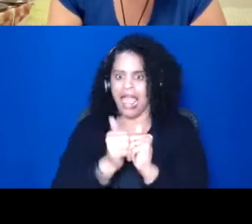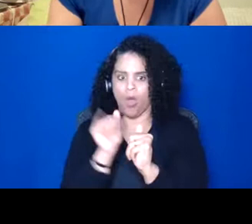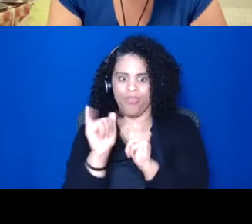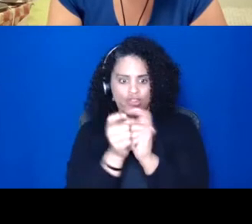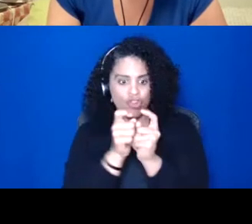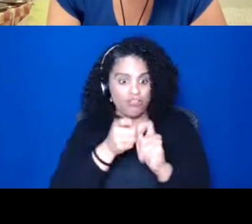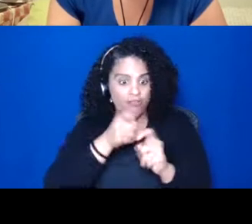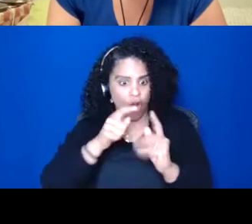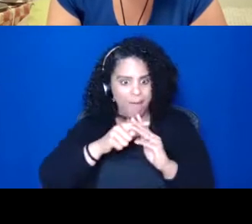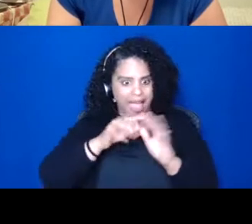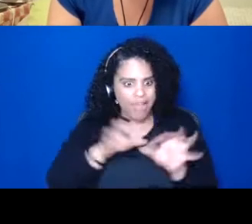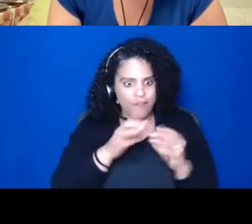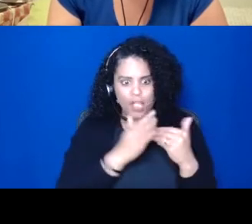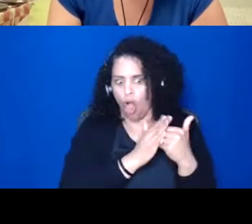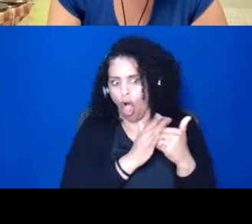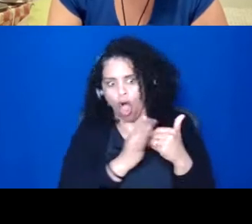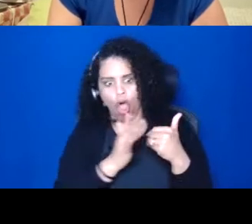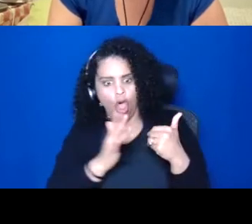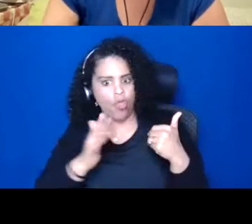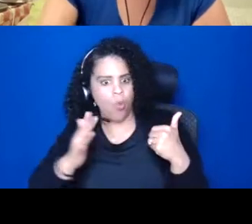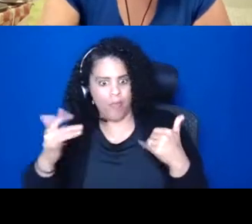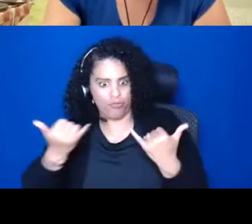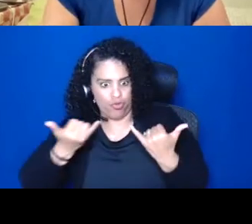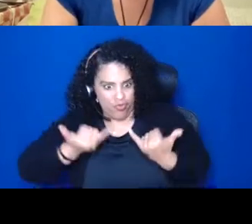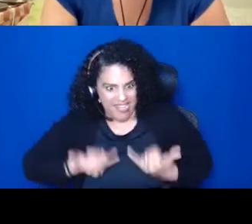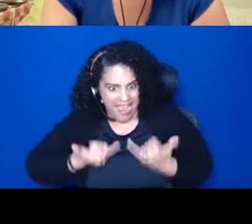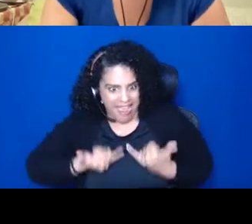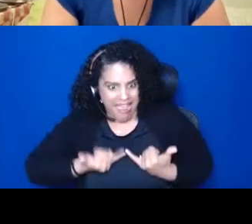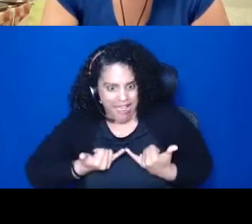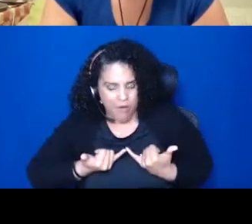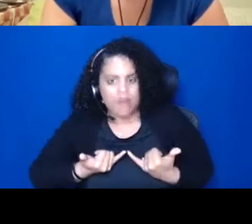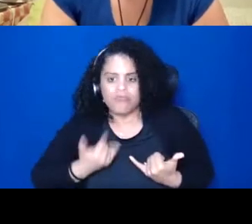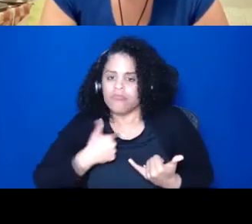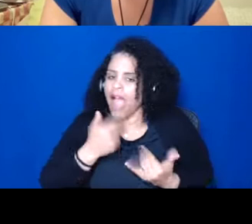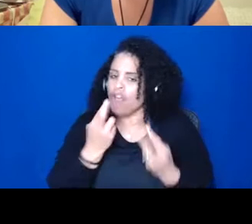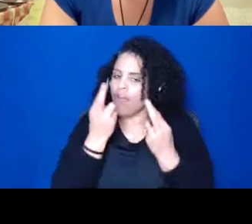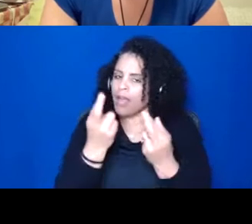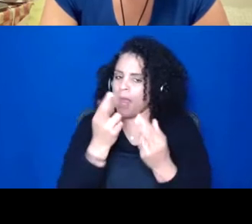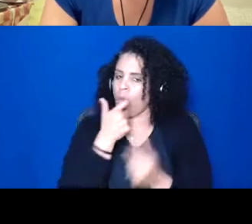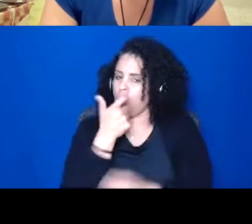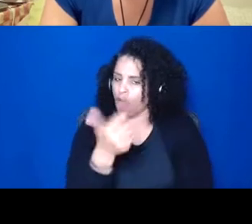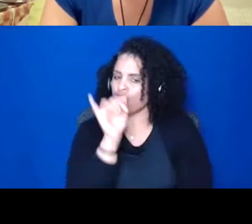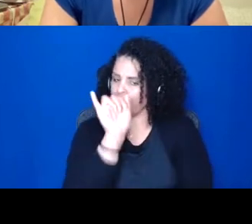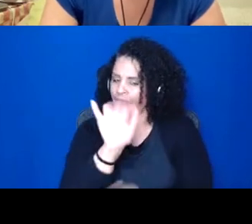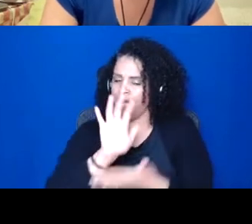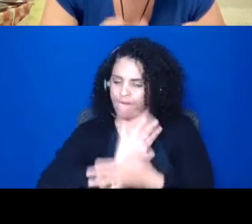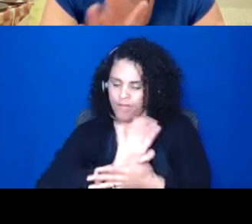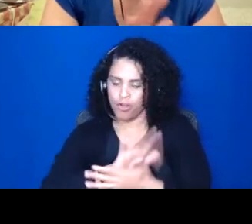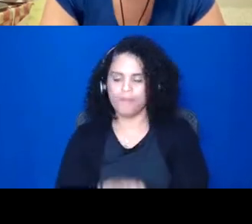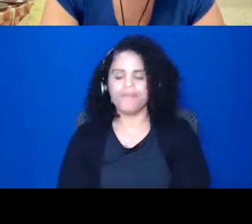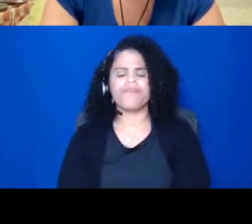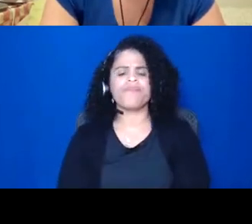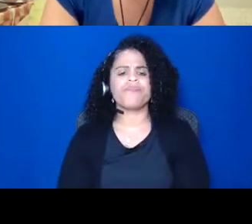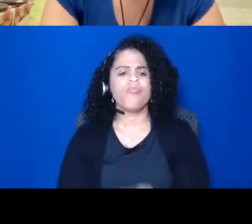her activation all the way up to now. So I highly recommend watching that video. And then I've